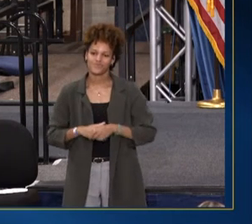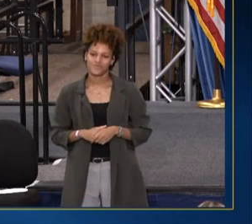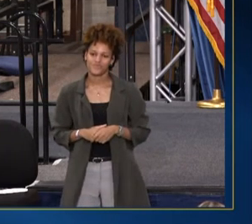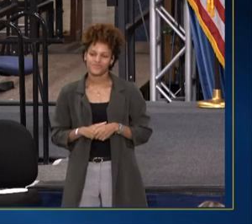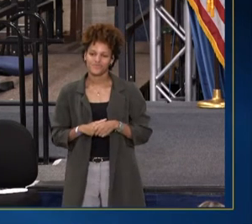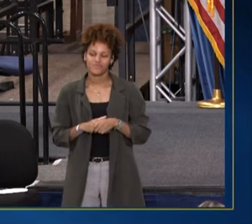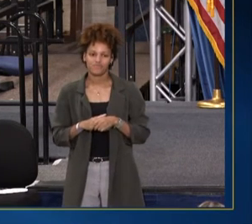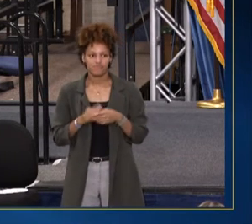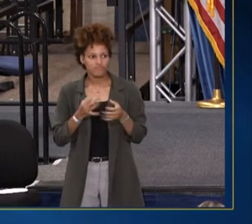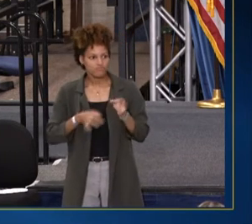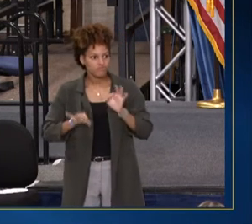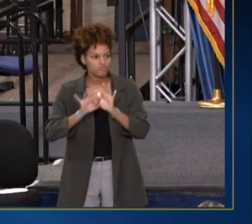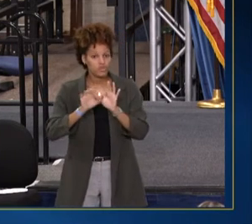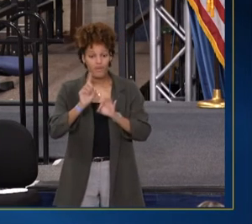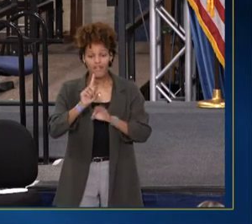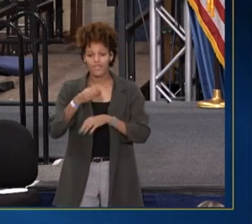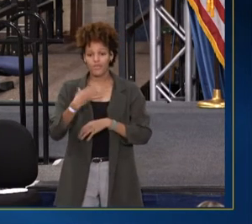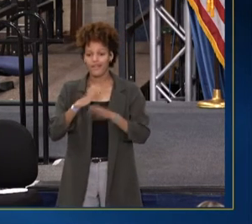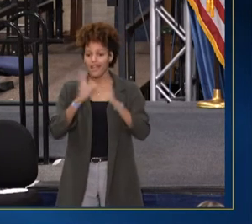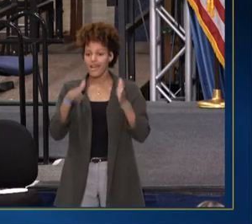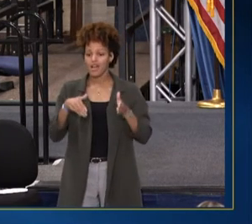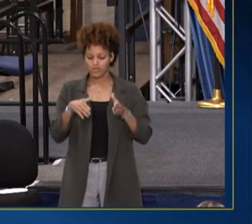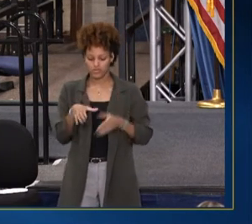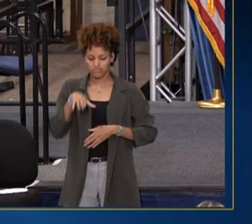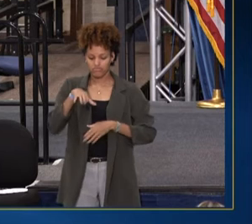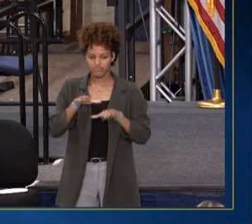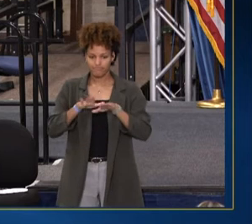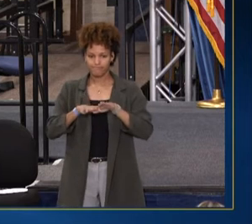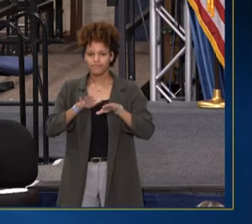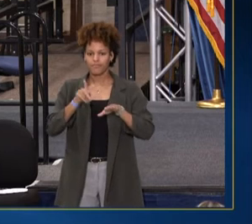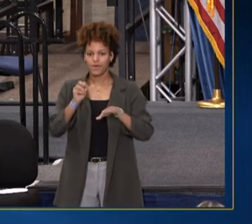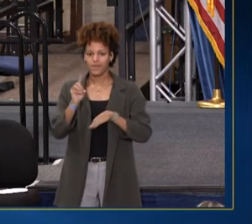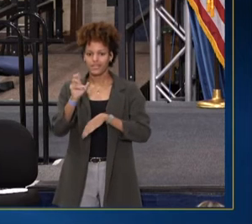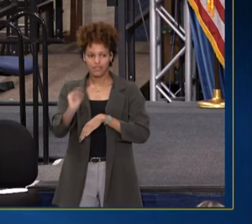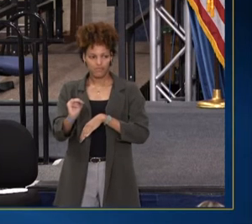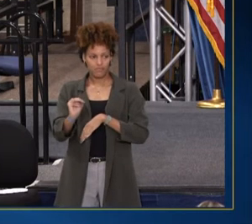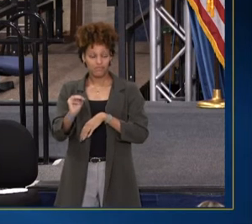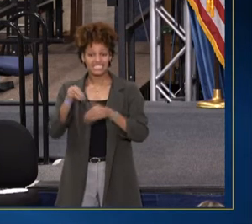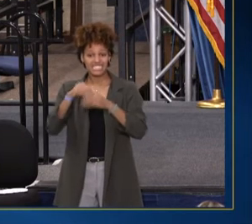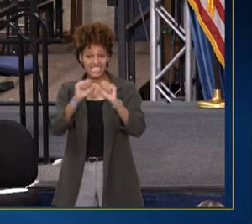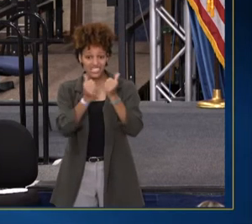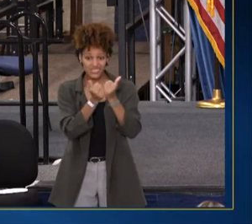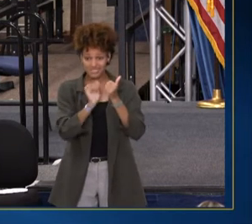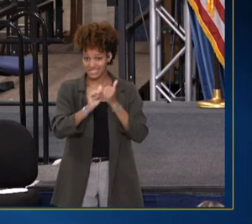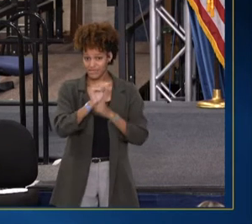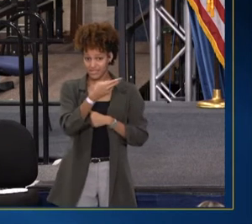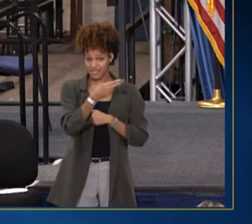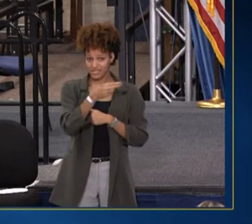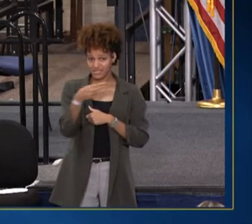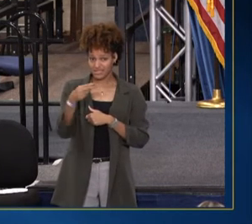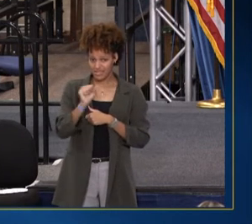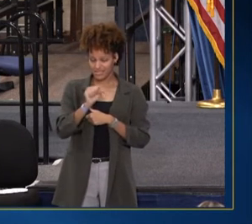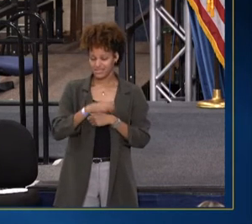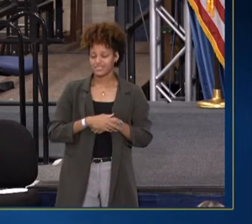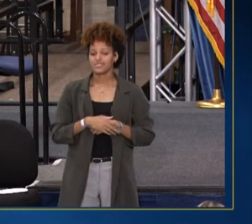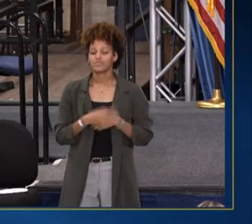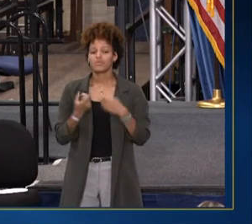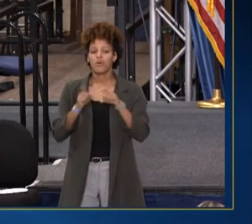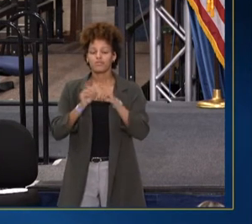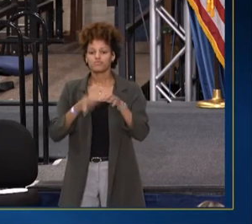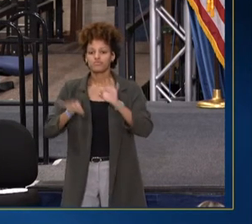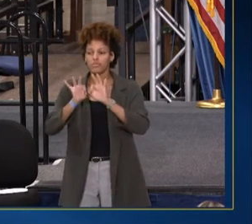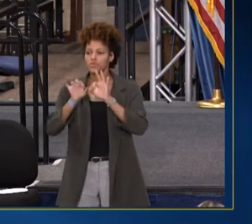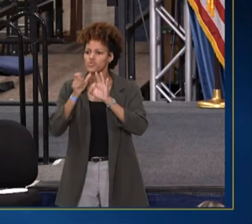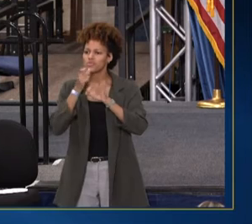It matters at the White House podium. It matters in agencies like HHS. It matters who